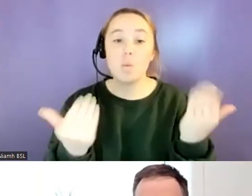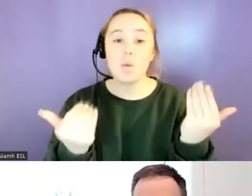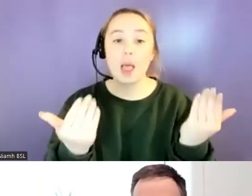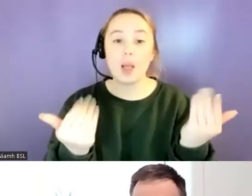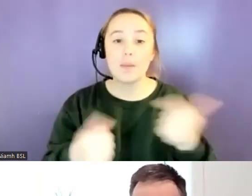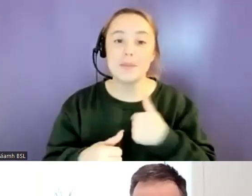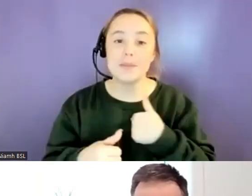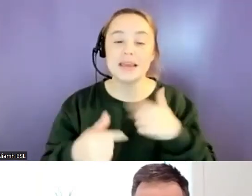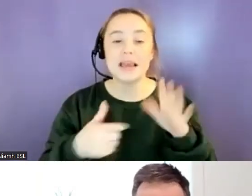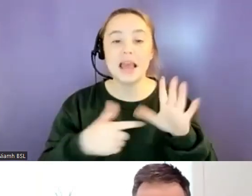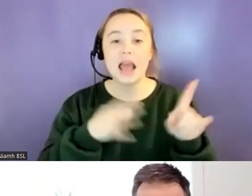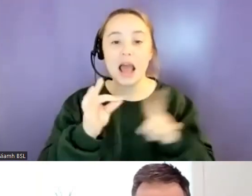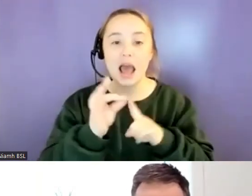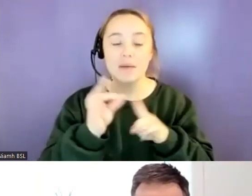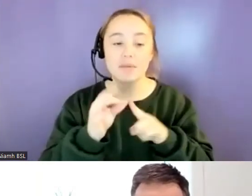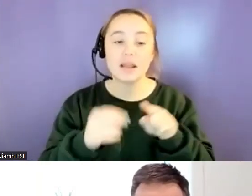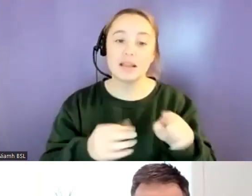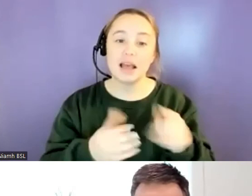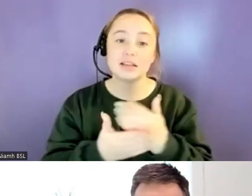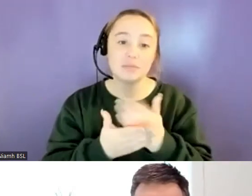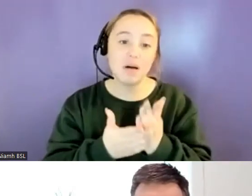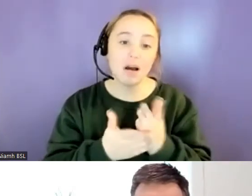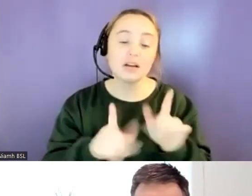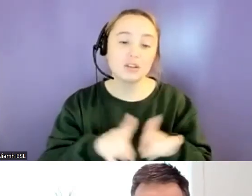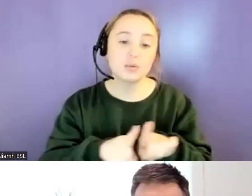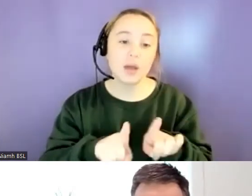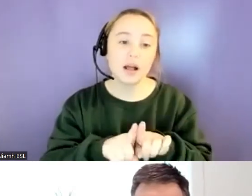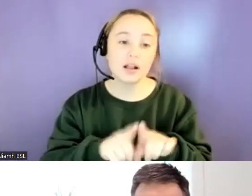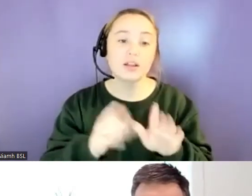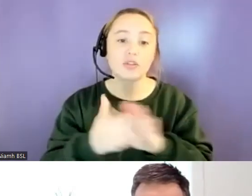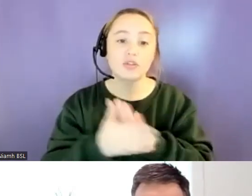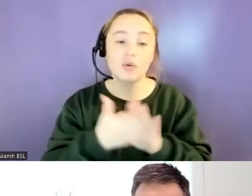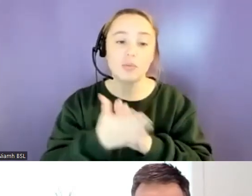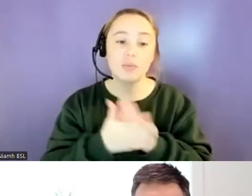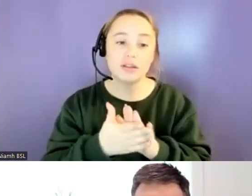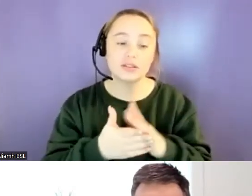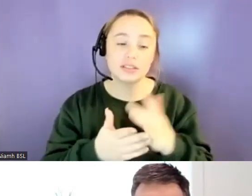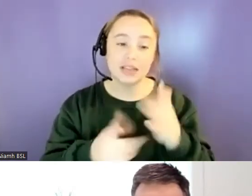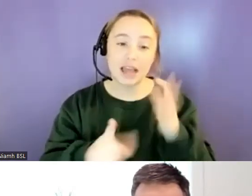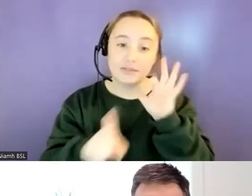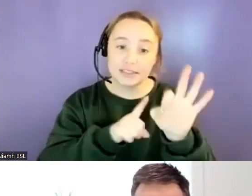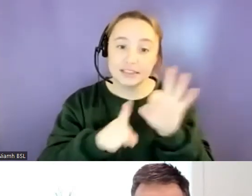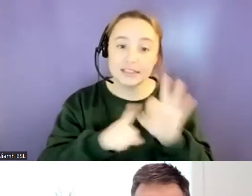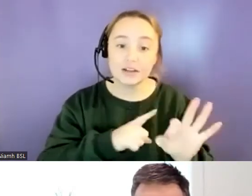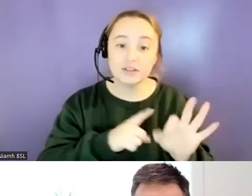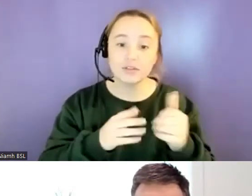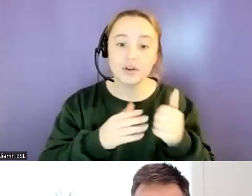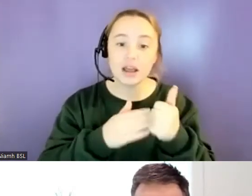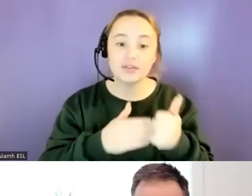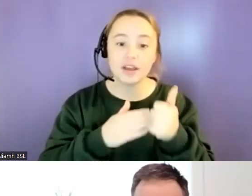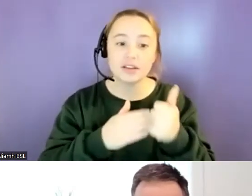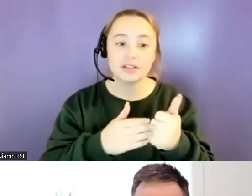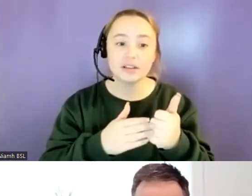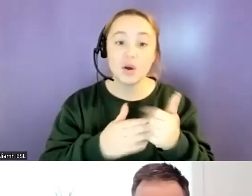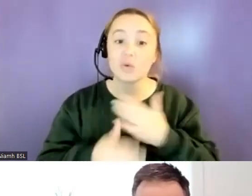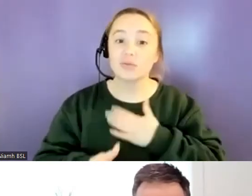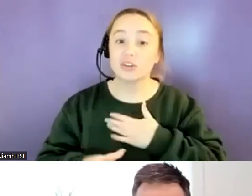is another part of that where it drills down into actually advising the customer service. Oh, sorry,